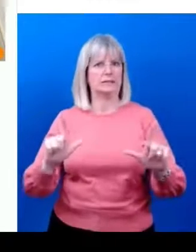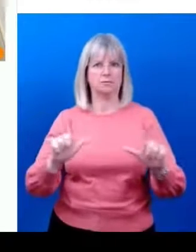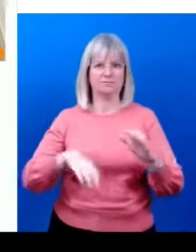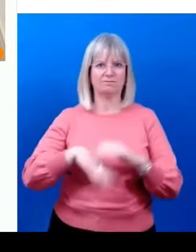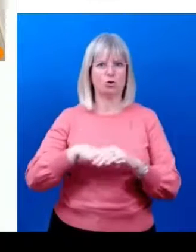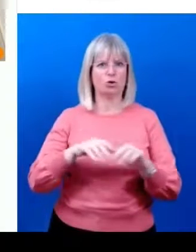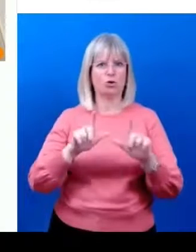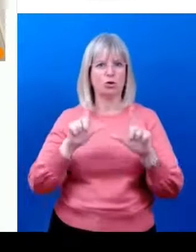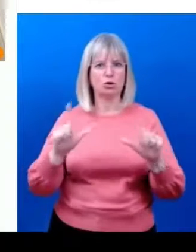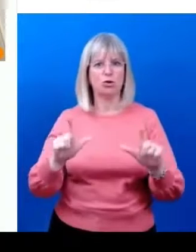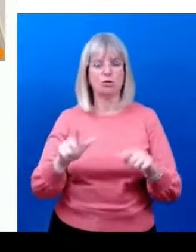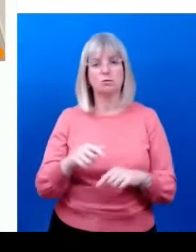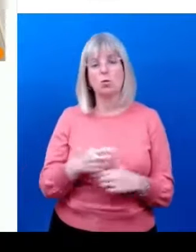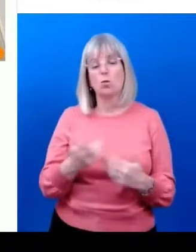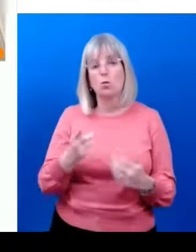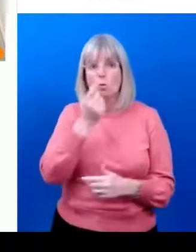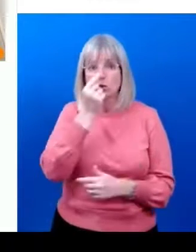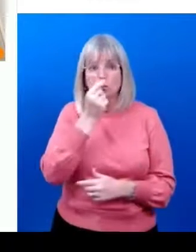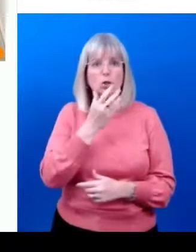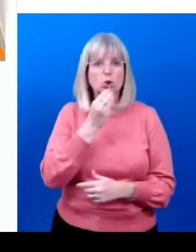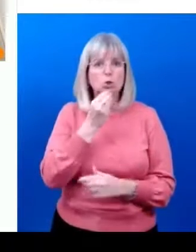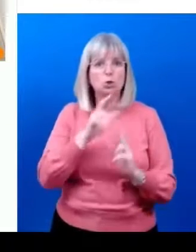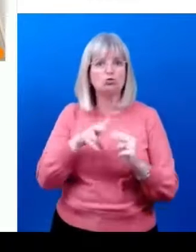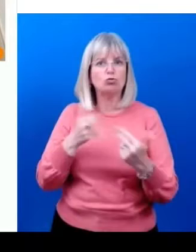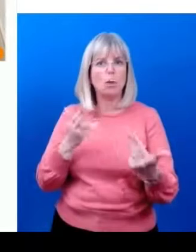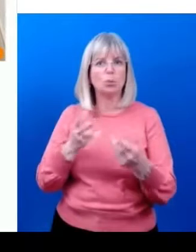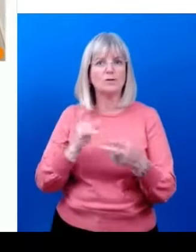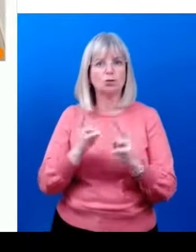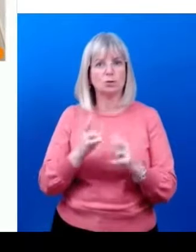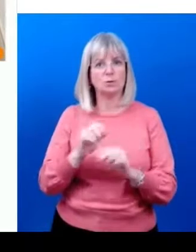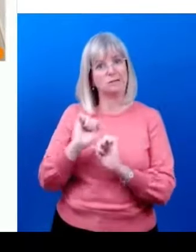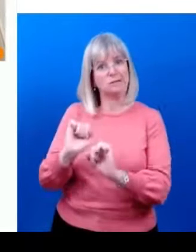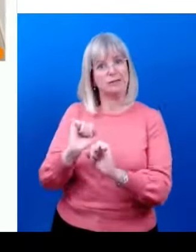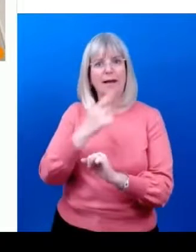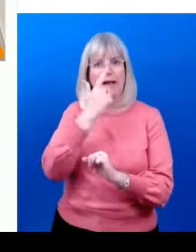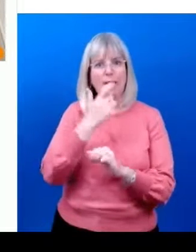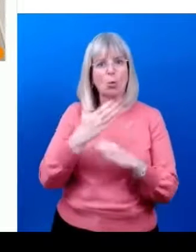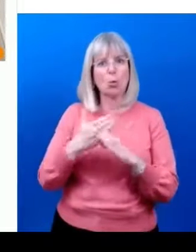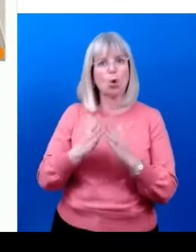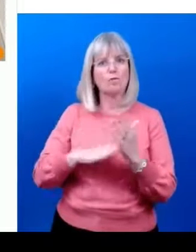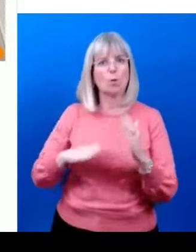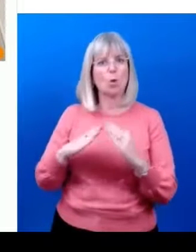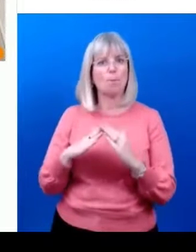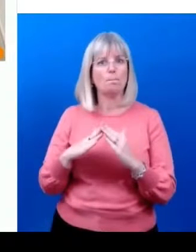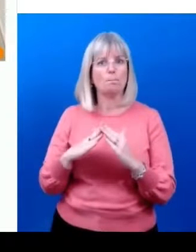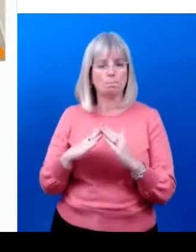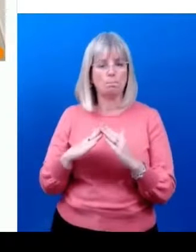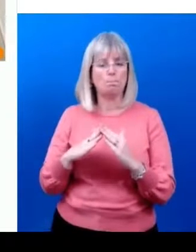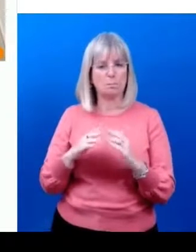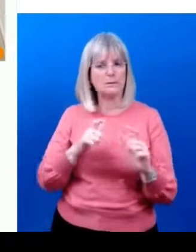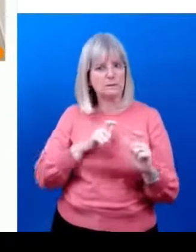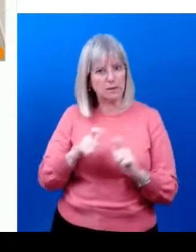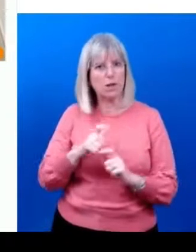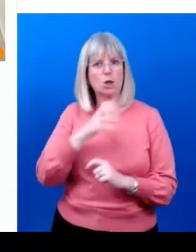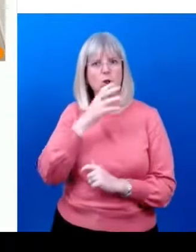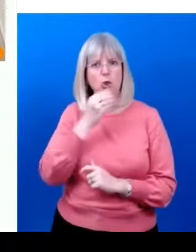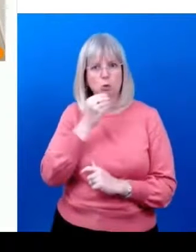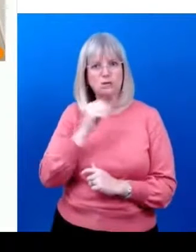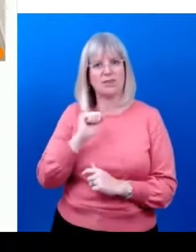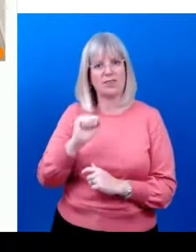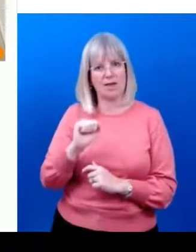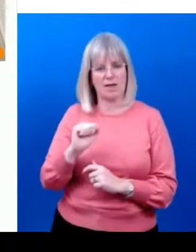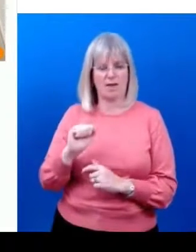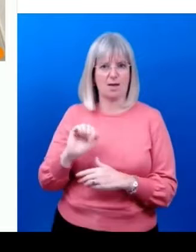remote interpreters, so they can be working from home, and we can still maximize on that. Yeah, I mean, I was